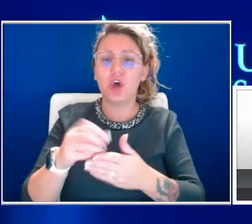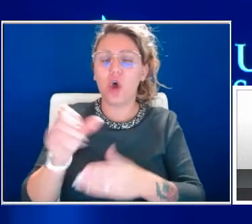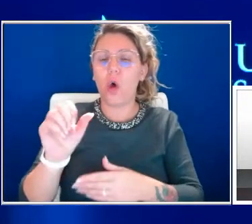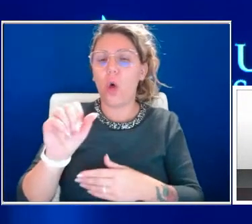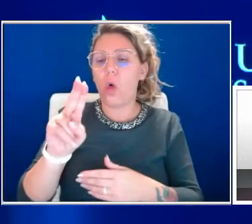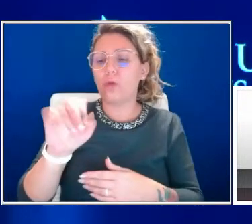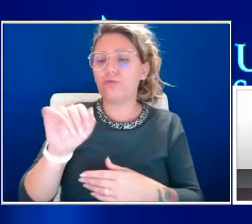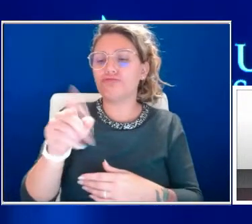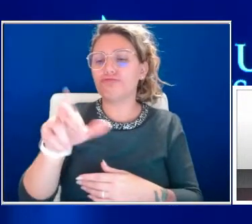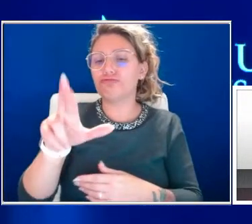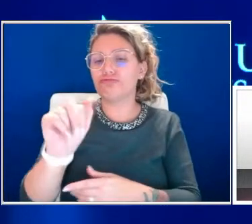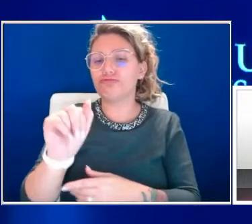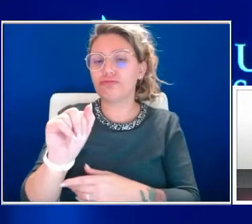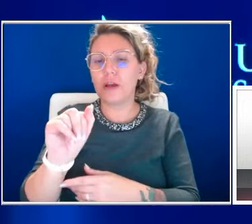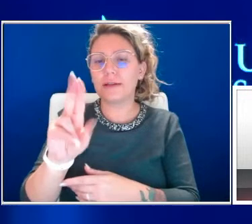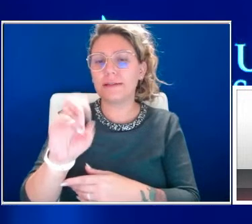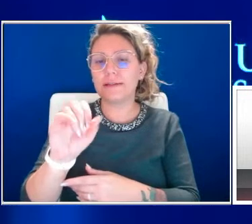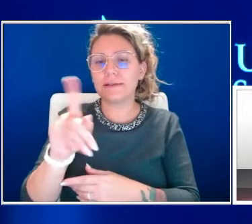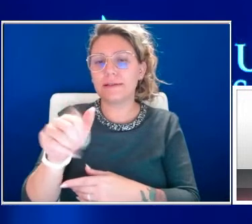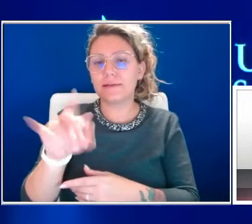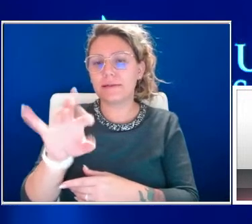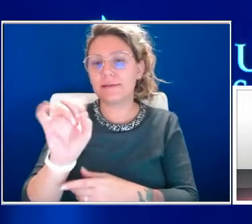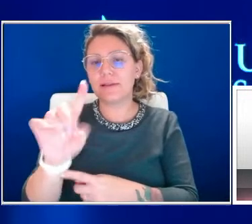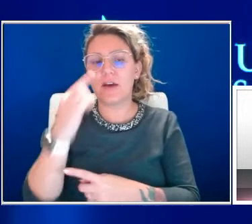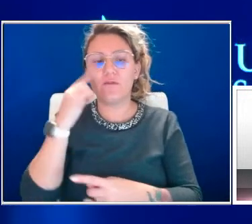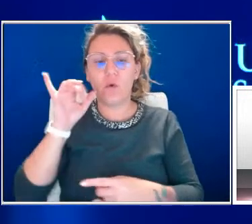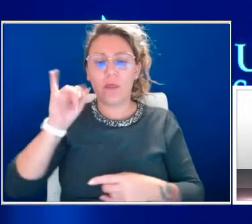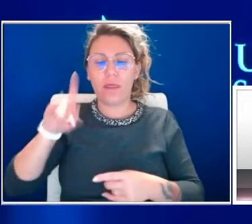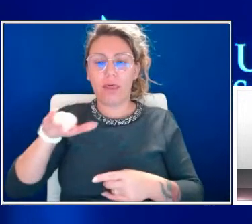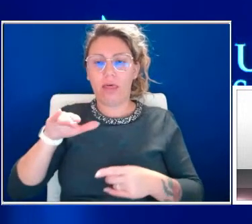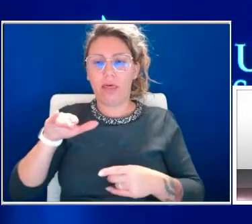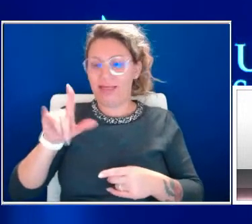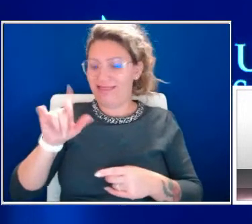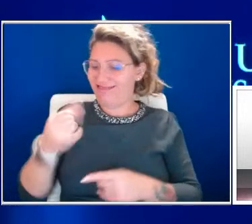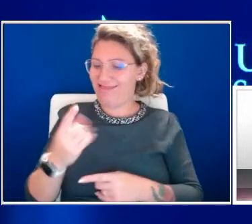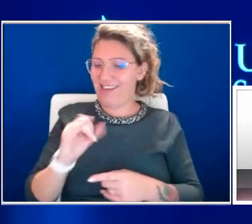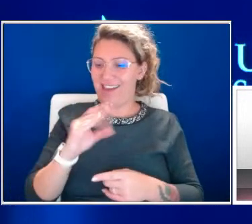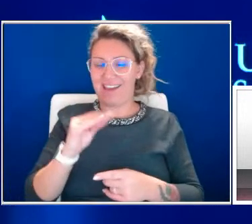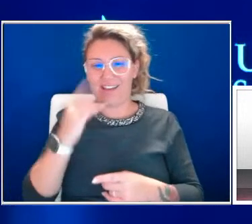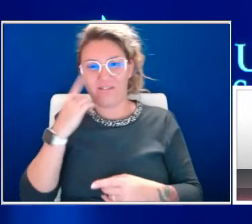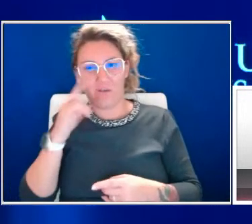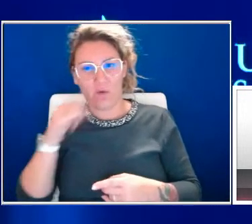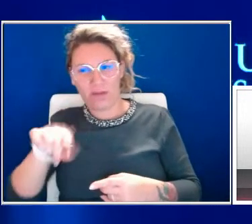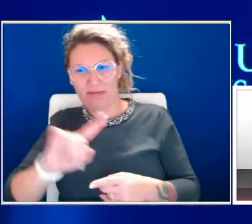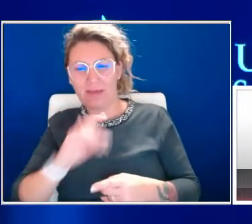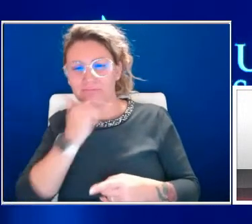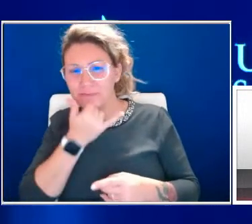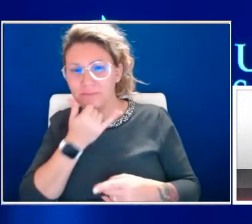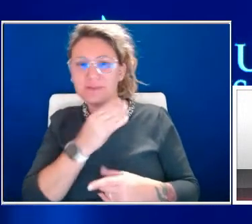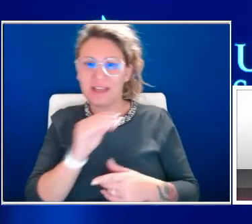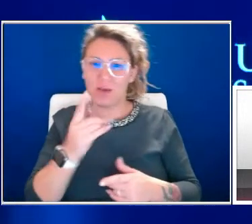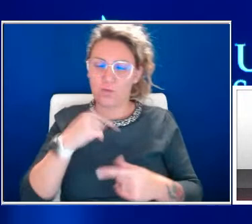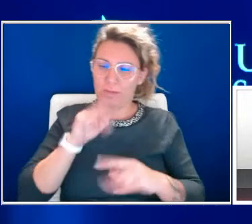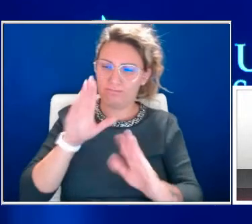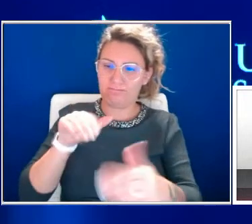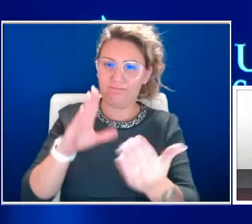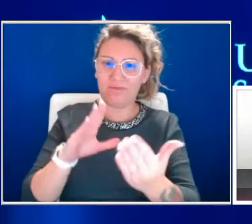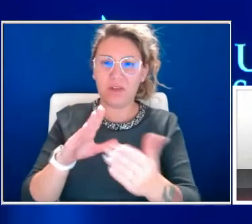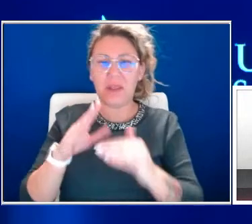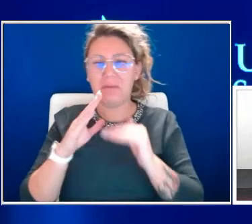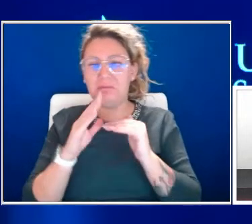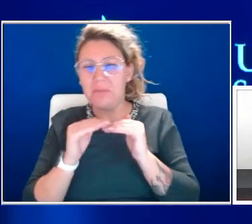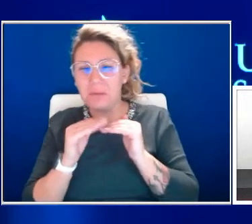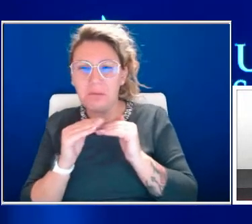detect structural abnormalities, and if that's present, then we address that with minimally invasive catheter-based